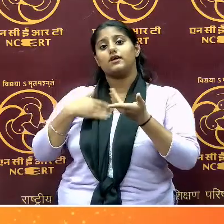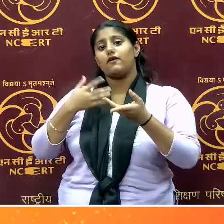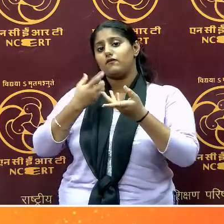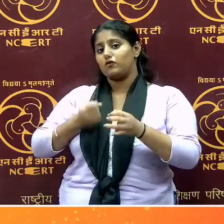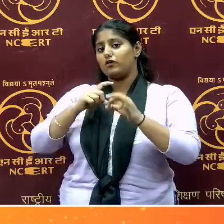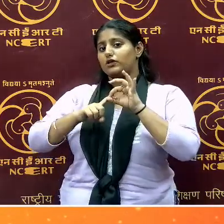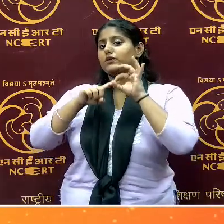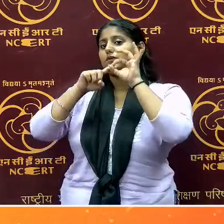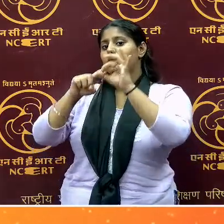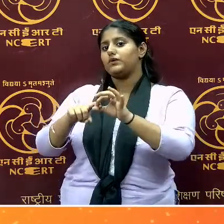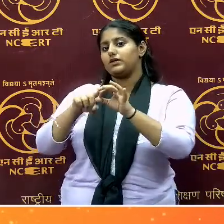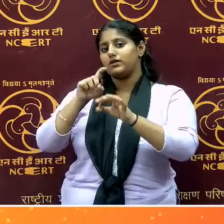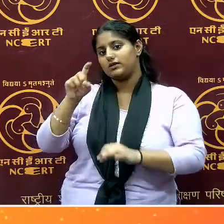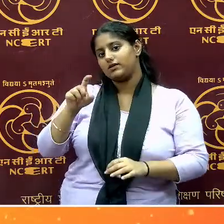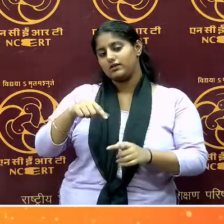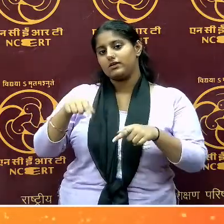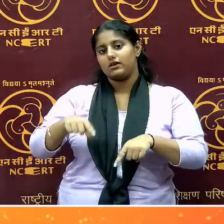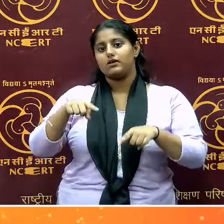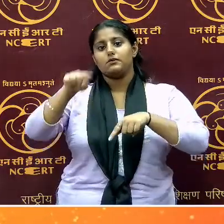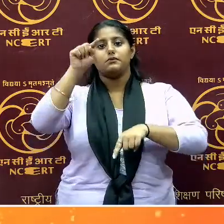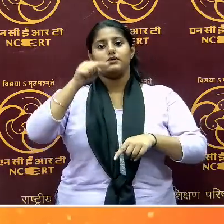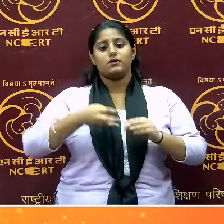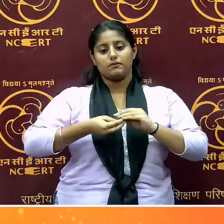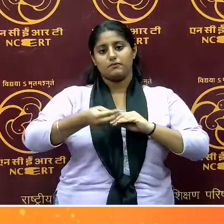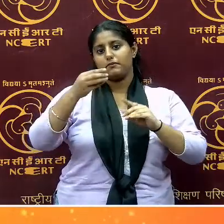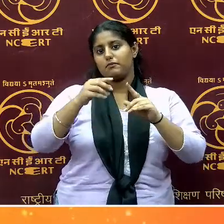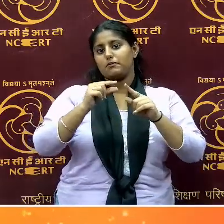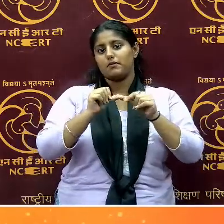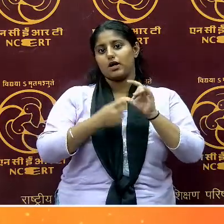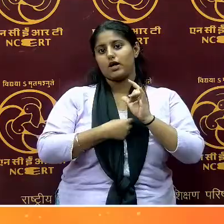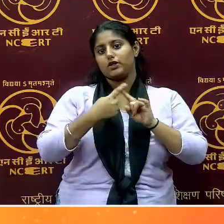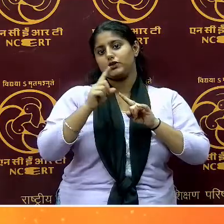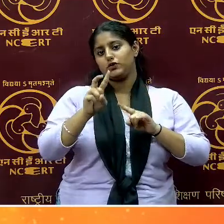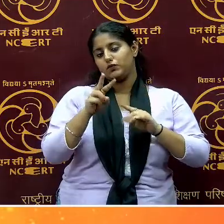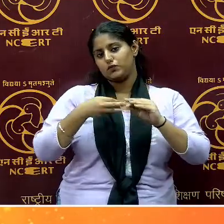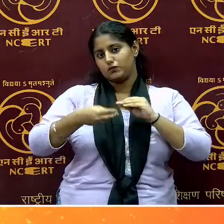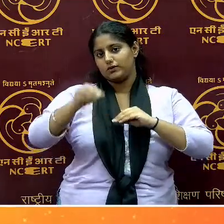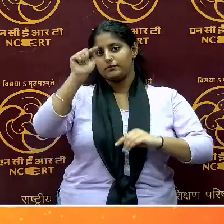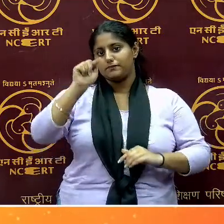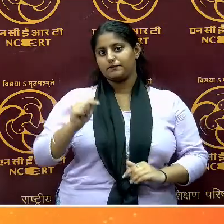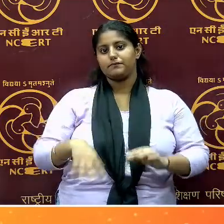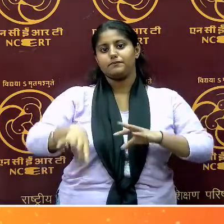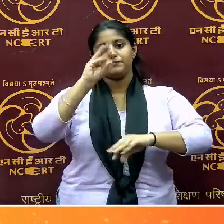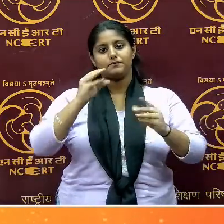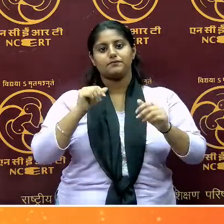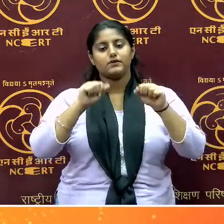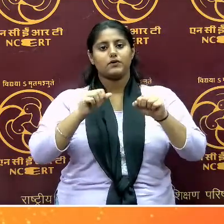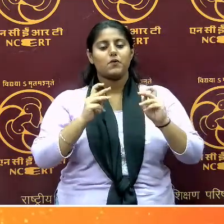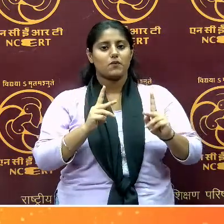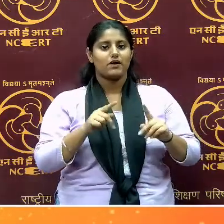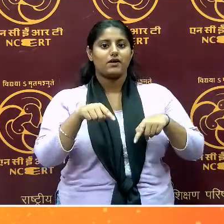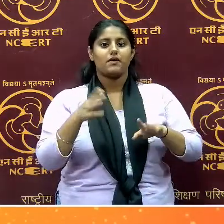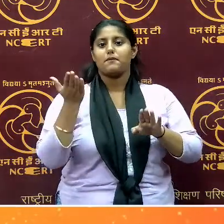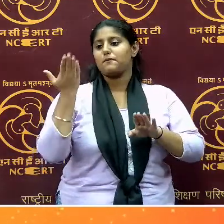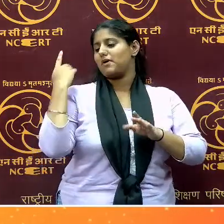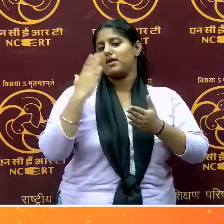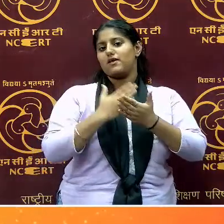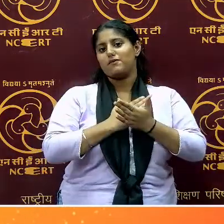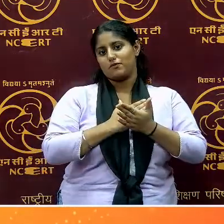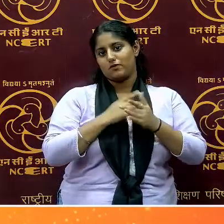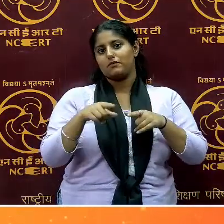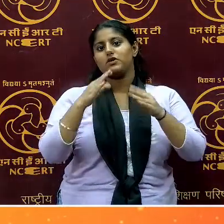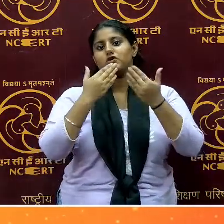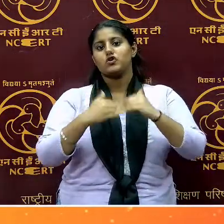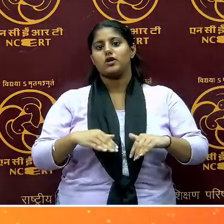you, Yes. what are we going to cover in the part 2 of this topic today? Sure, Shivani. Okay. In the previous session, children